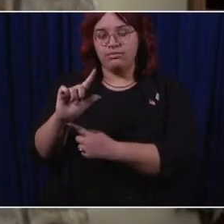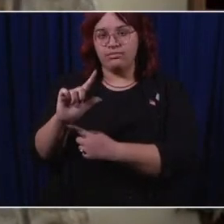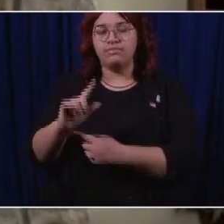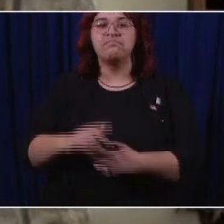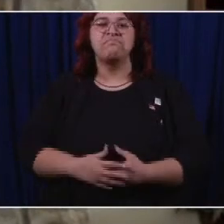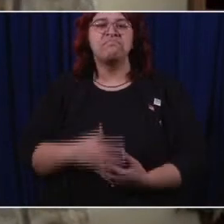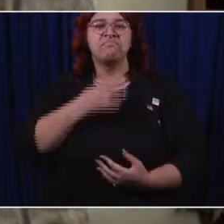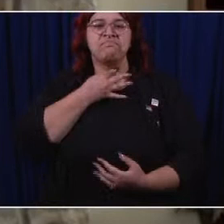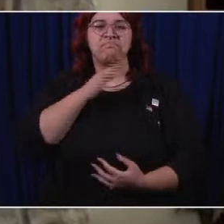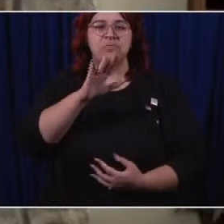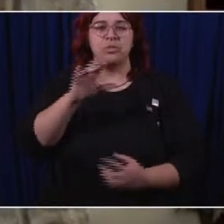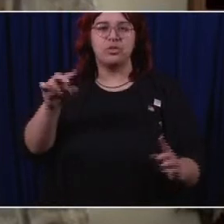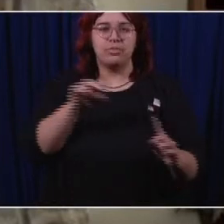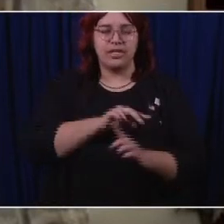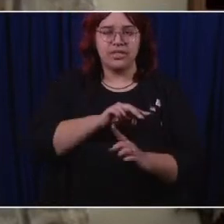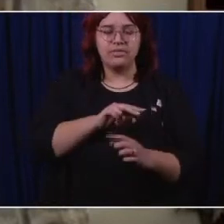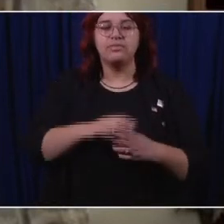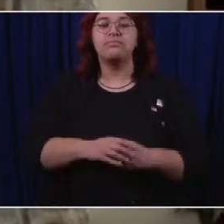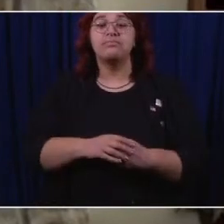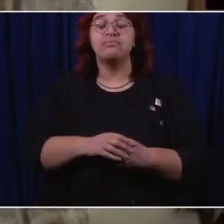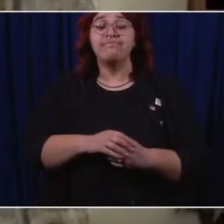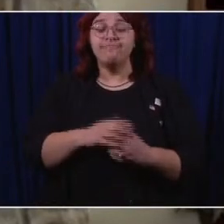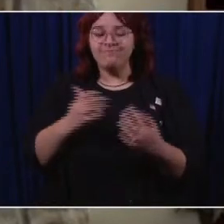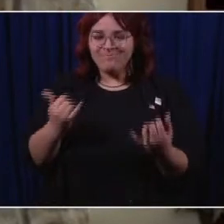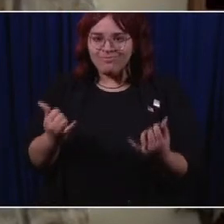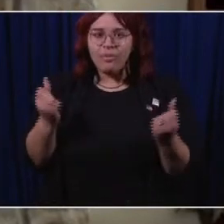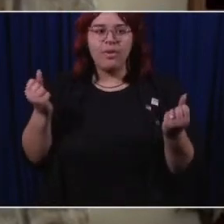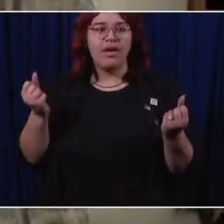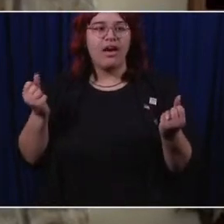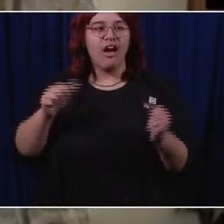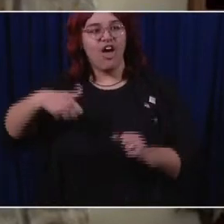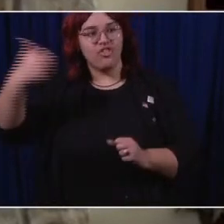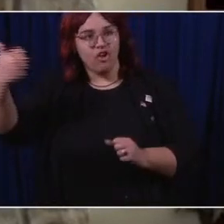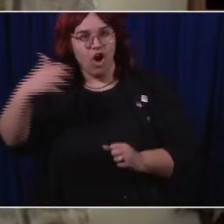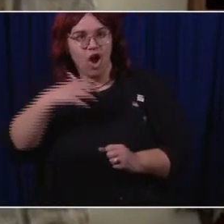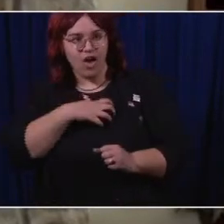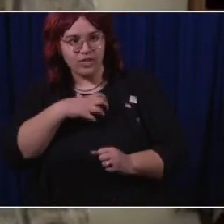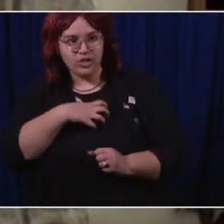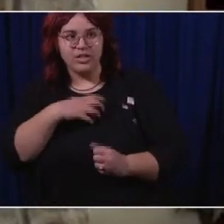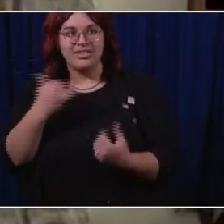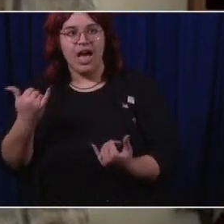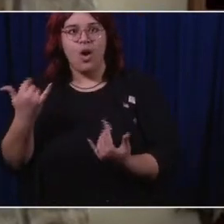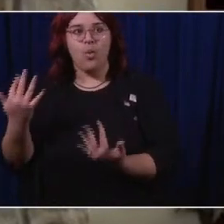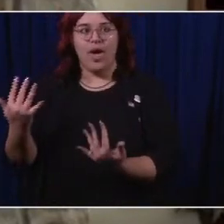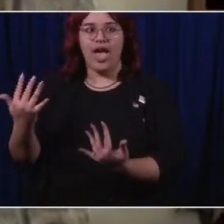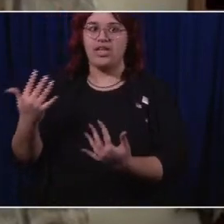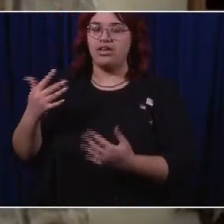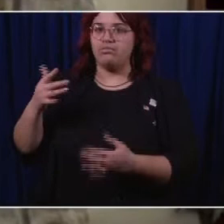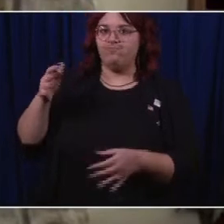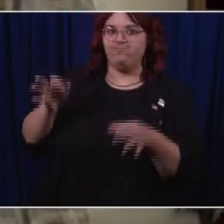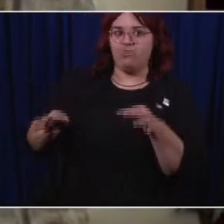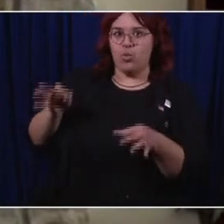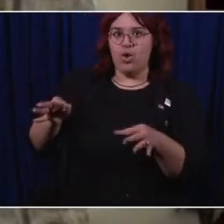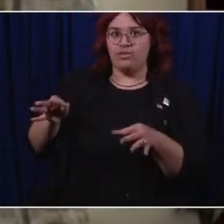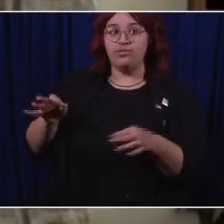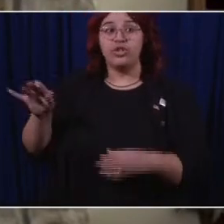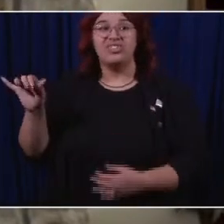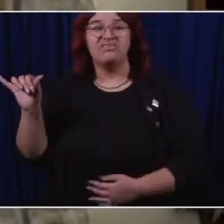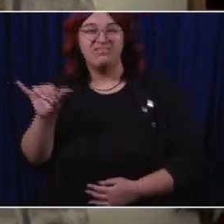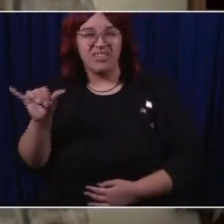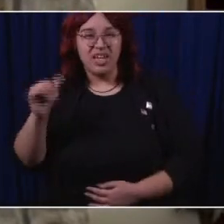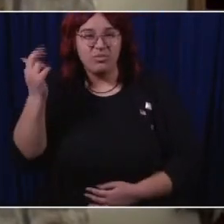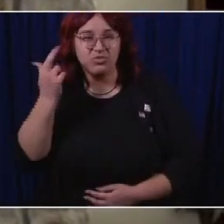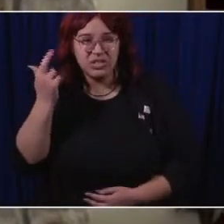number of charges, including one for murder. What is your message to police officers across the state as they watch this play